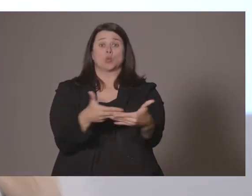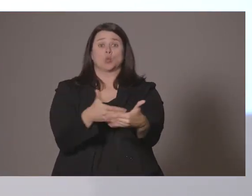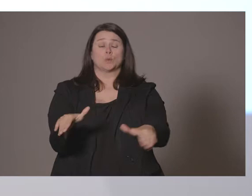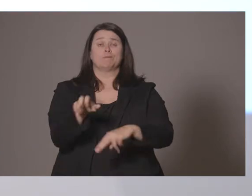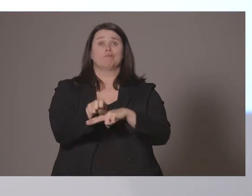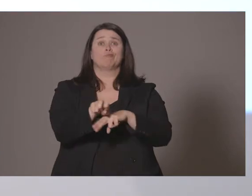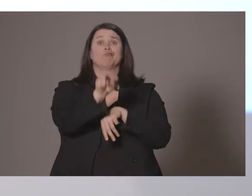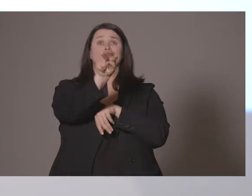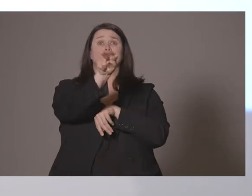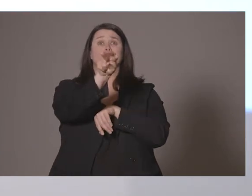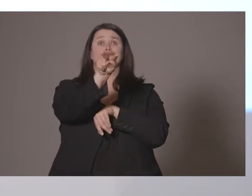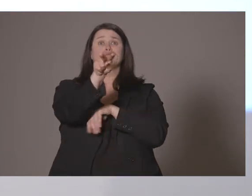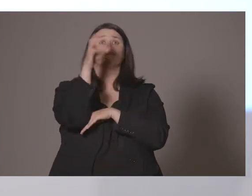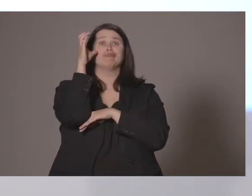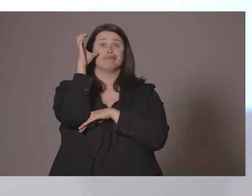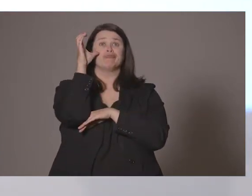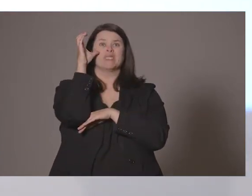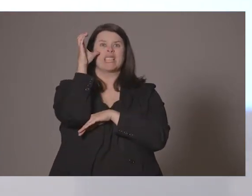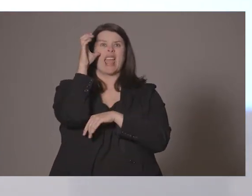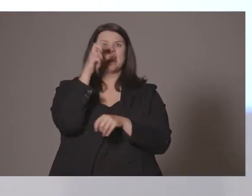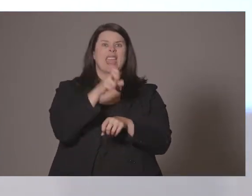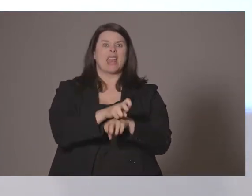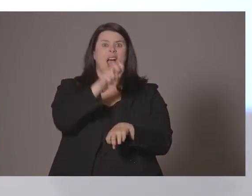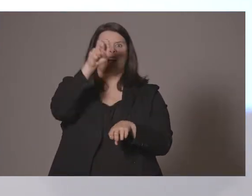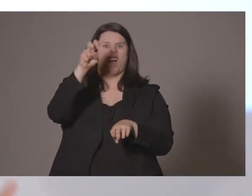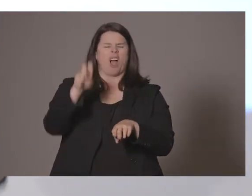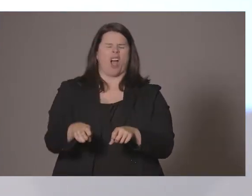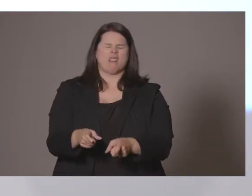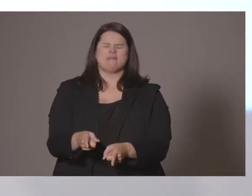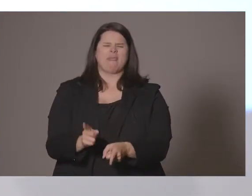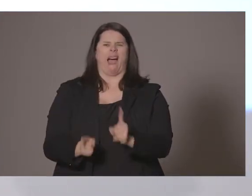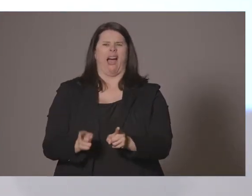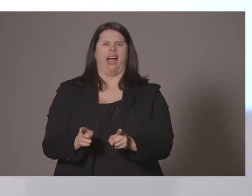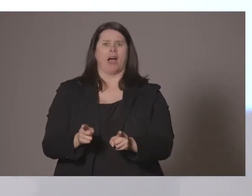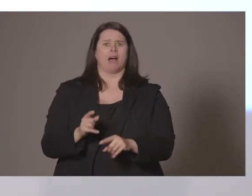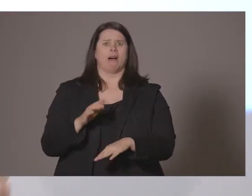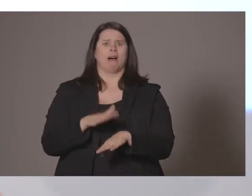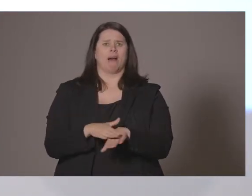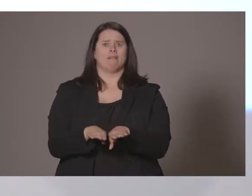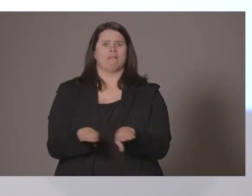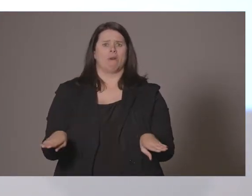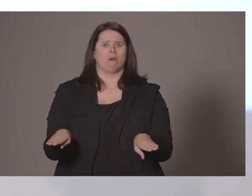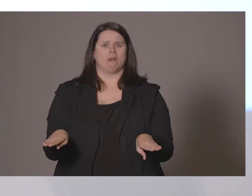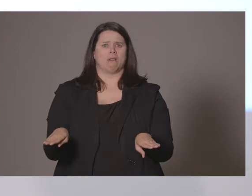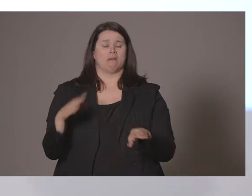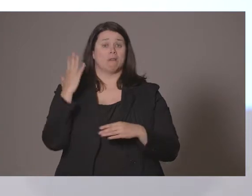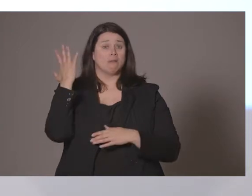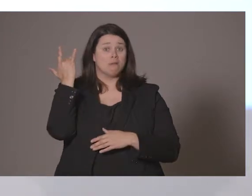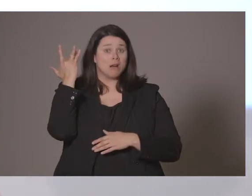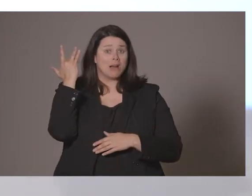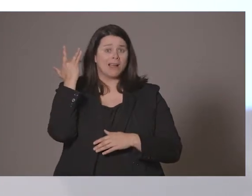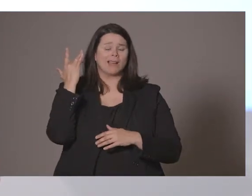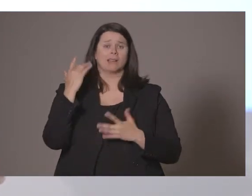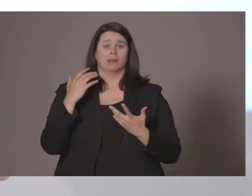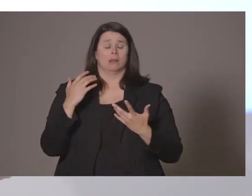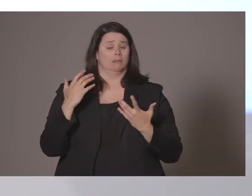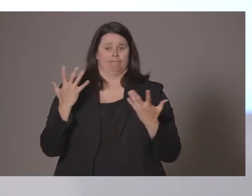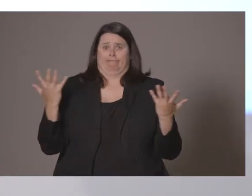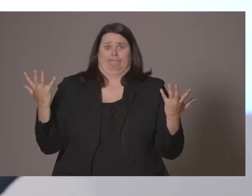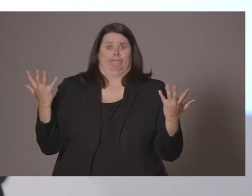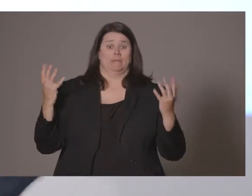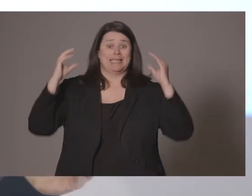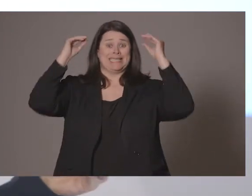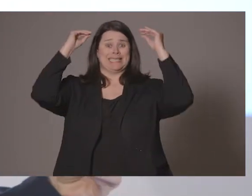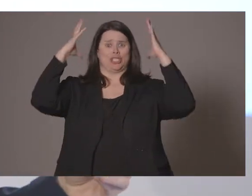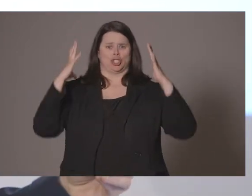to writhing on the floor uncontrollably. And for a teacher or somebody supporting a learning environment,